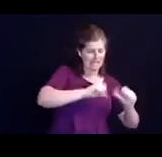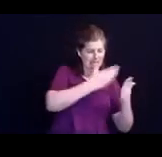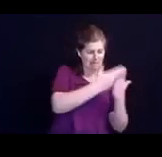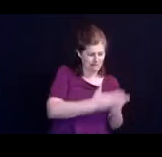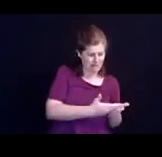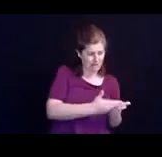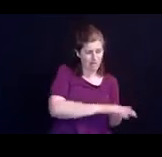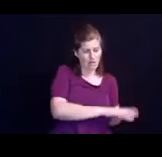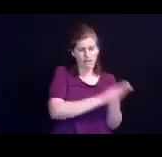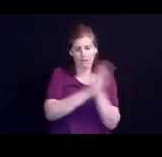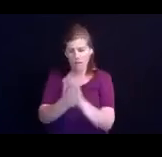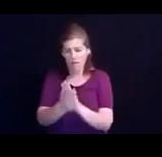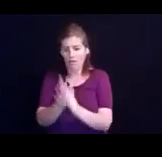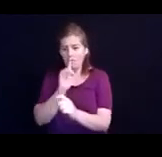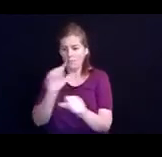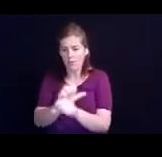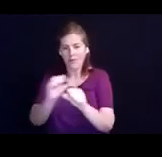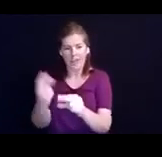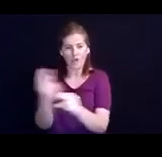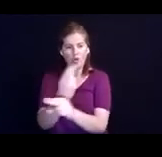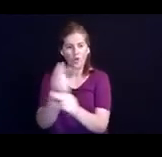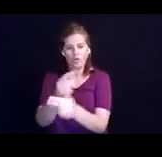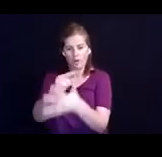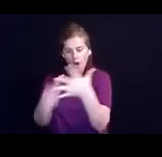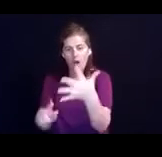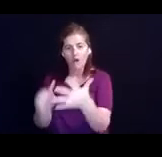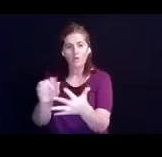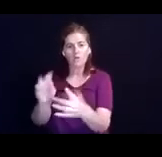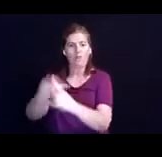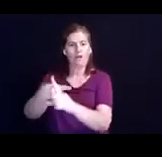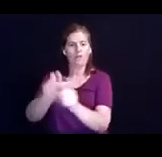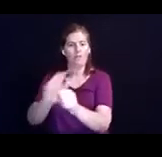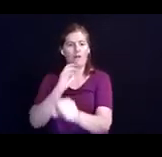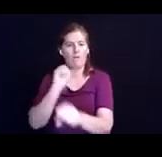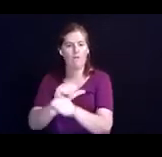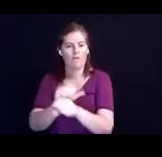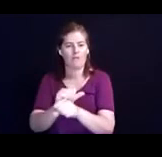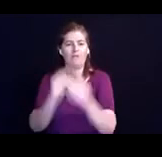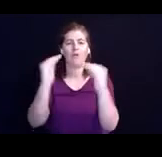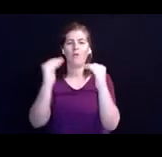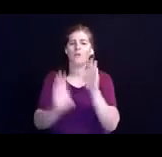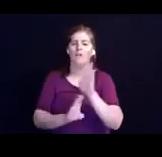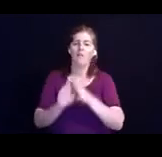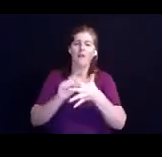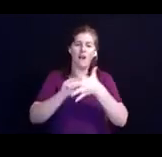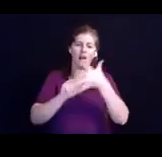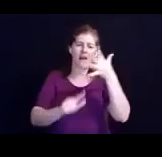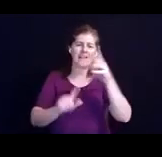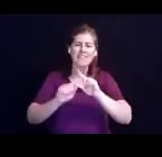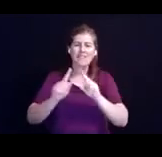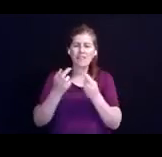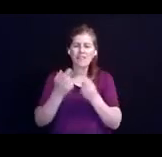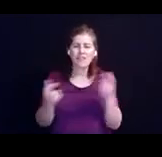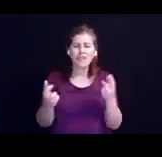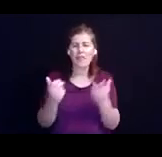usable, implementable tools. We're developing a library of resources, a playbook that will help you with implementation.